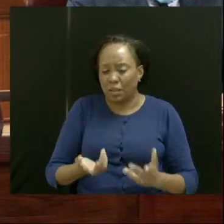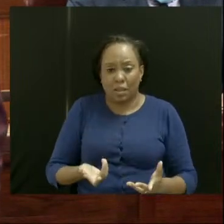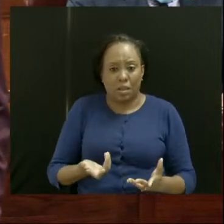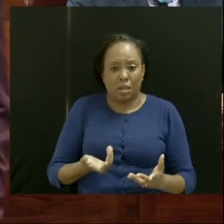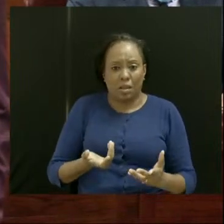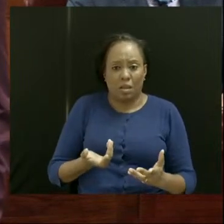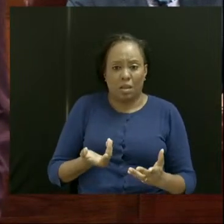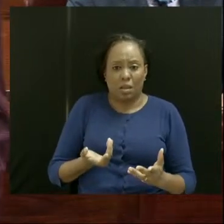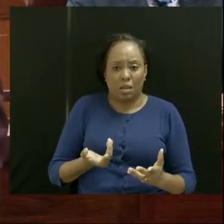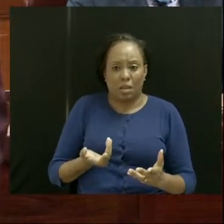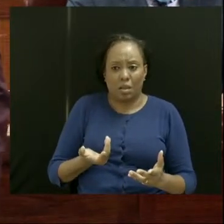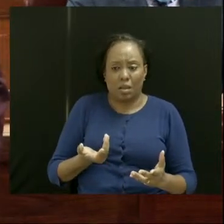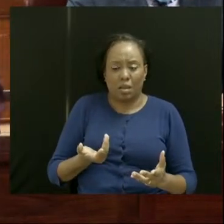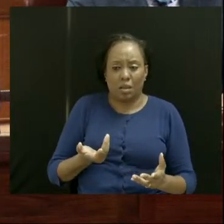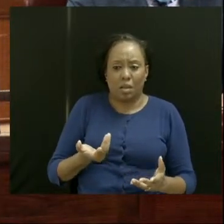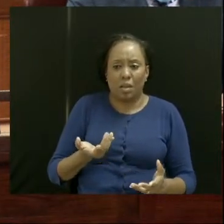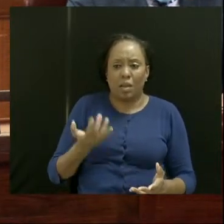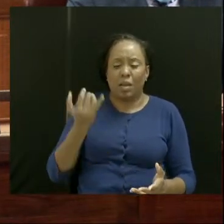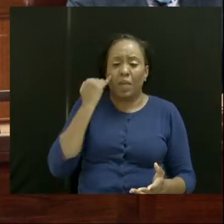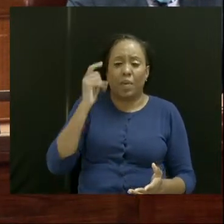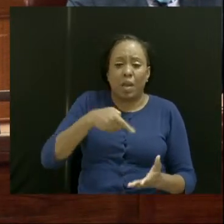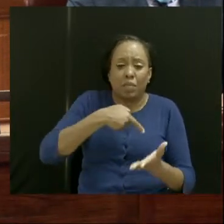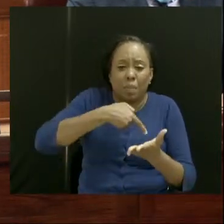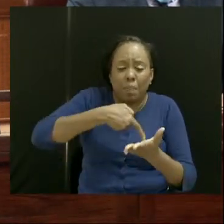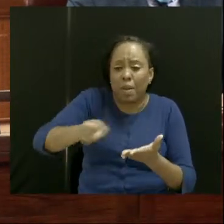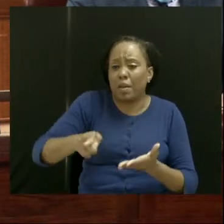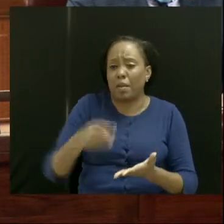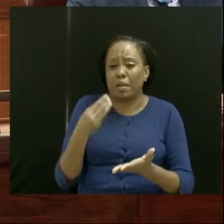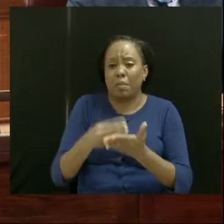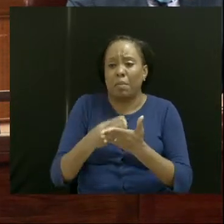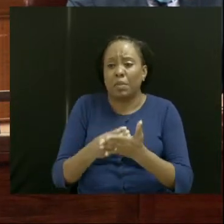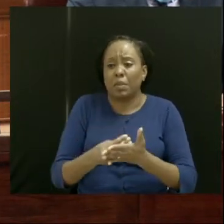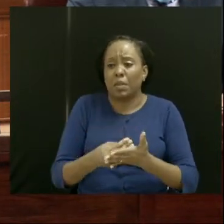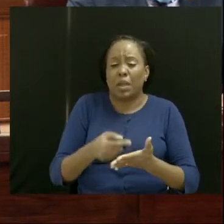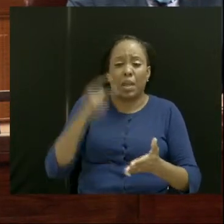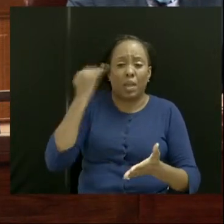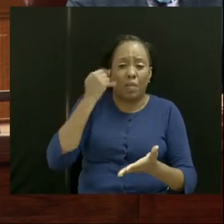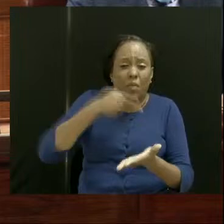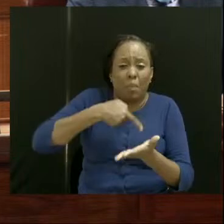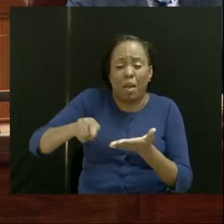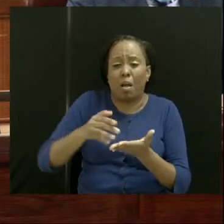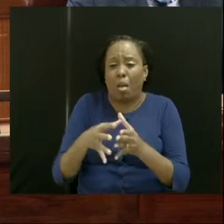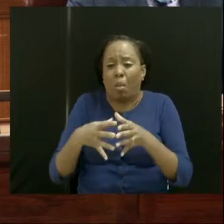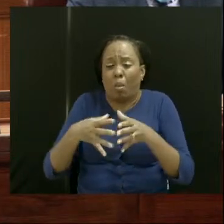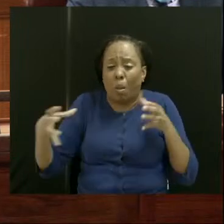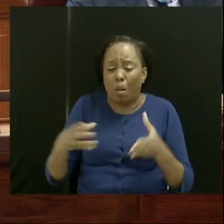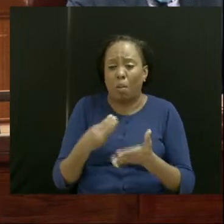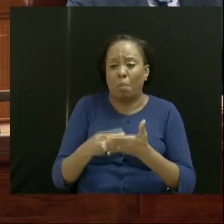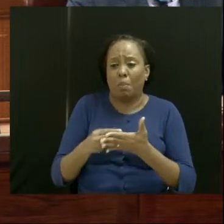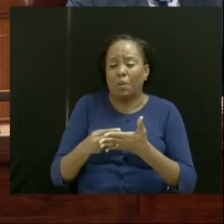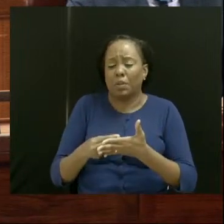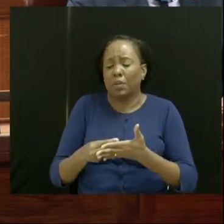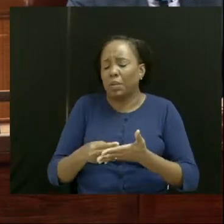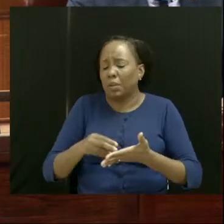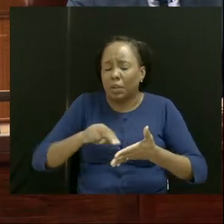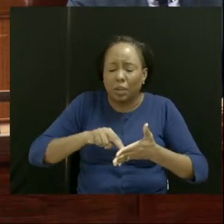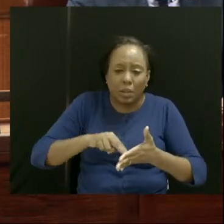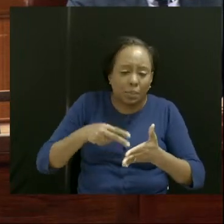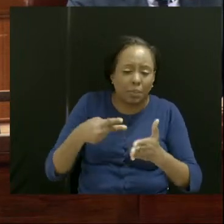will impact upon those who have to repay the debt. We lament that Barbados struggles